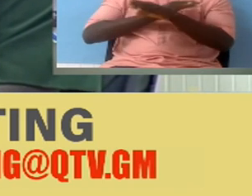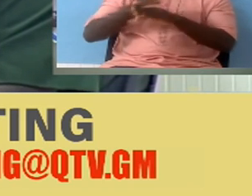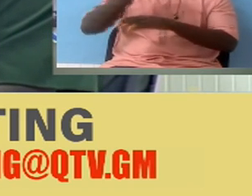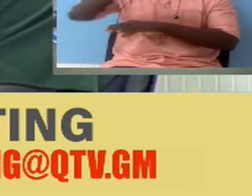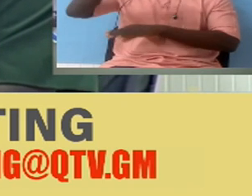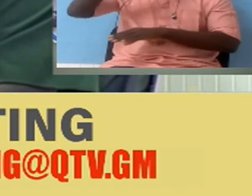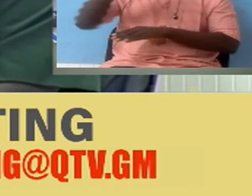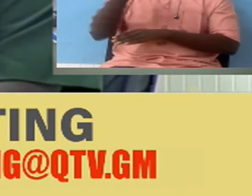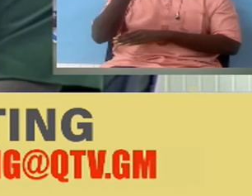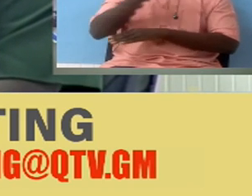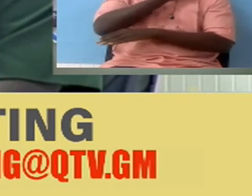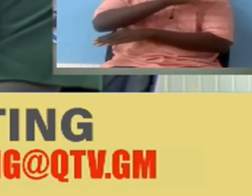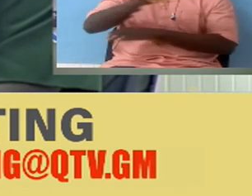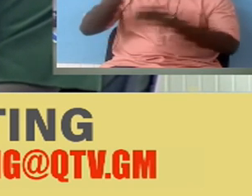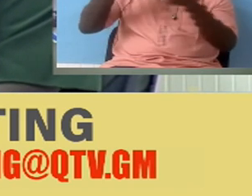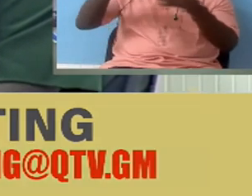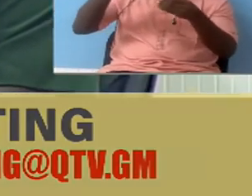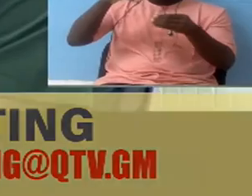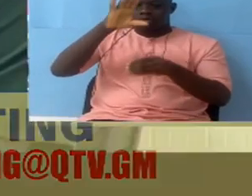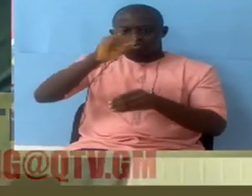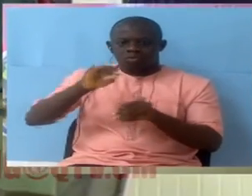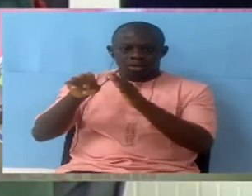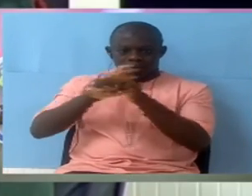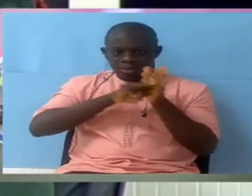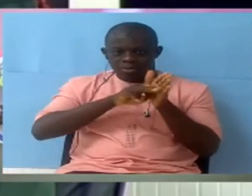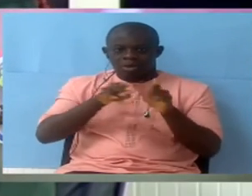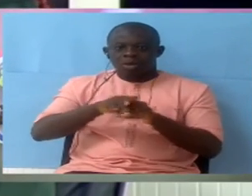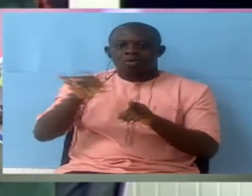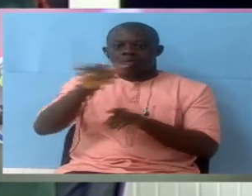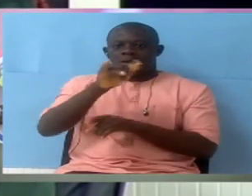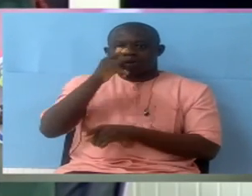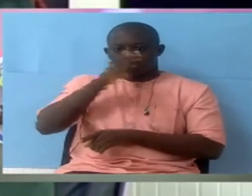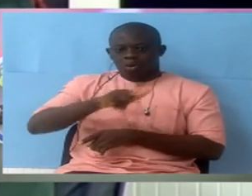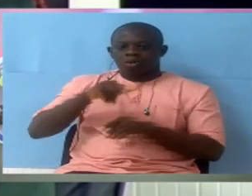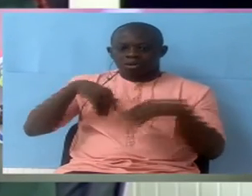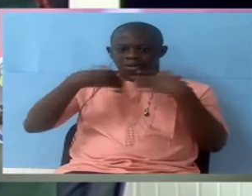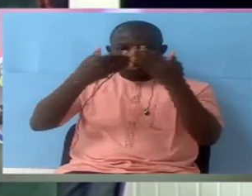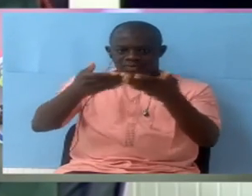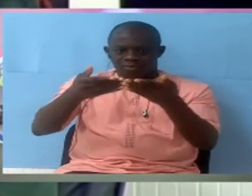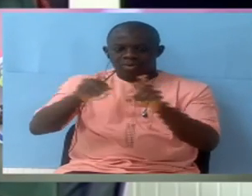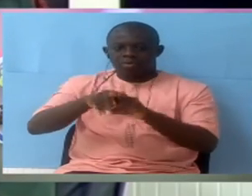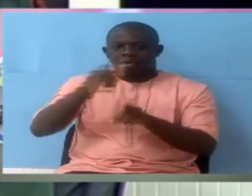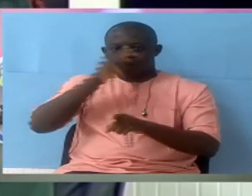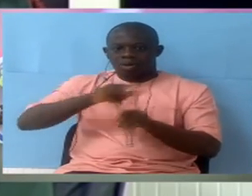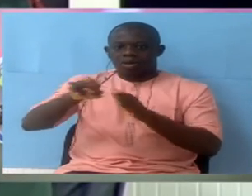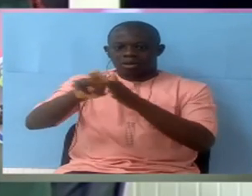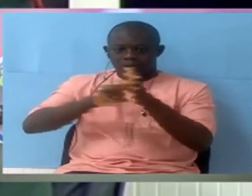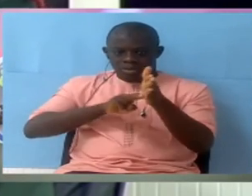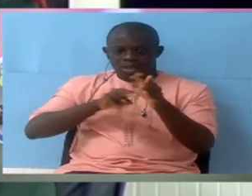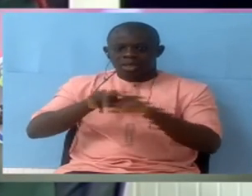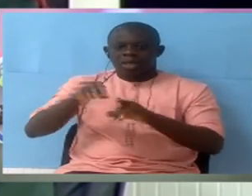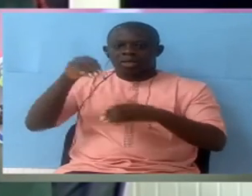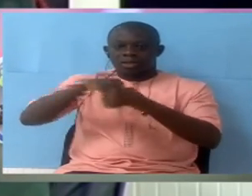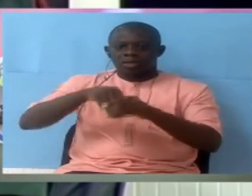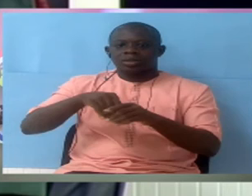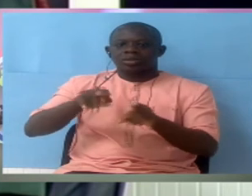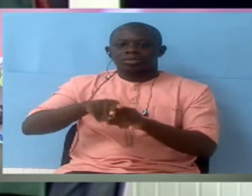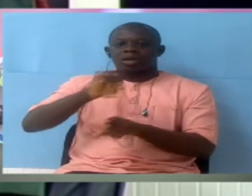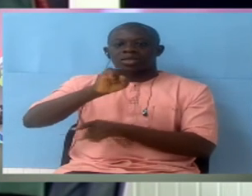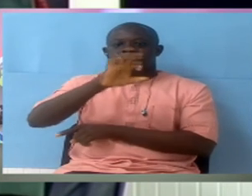secondary 4 living certificate that gave me entrance to St. Augustine's High School. Ci la dal di dugga nak St. Augustine's High